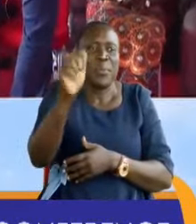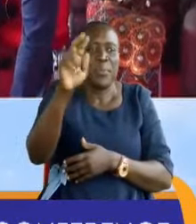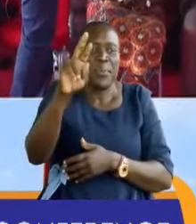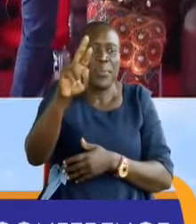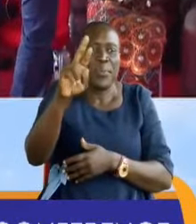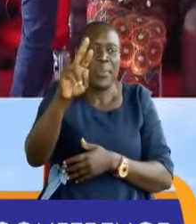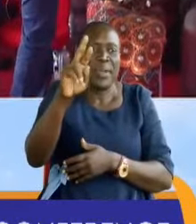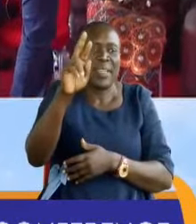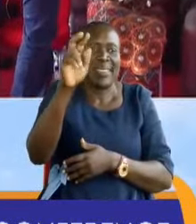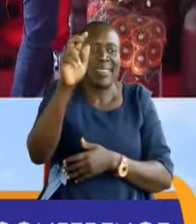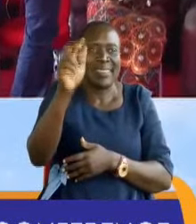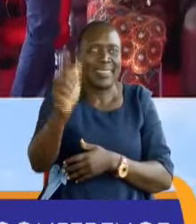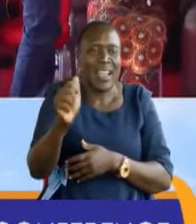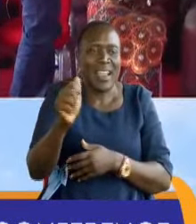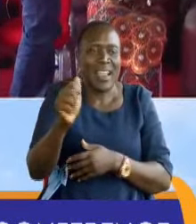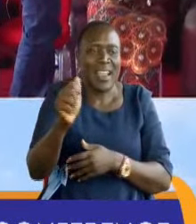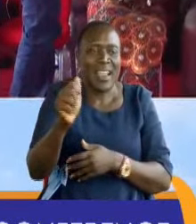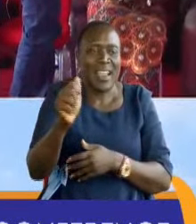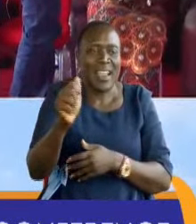West.